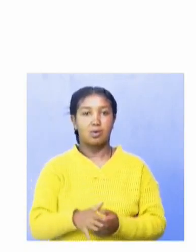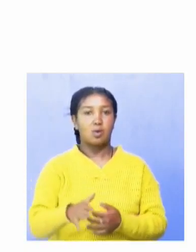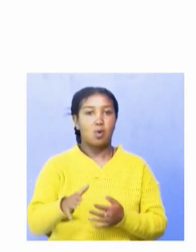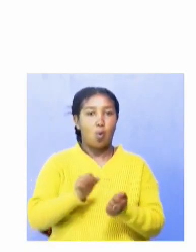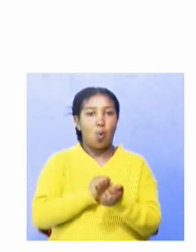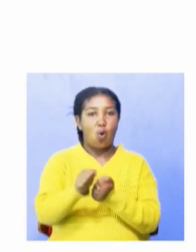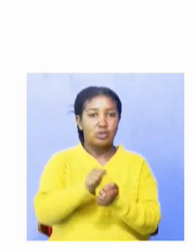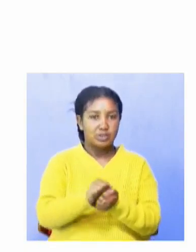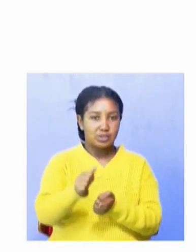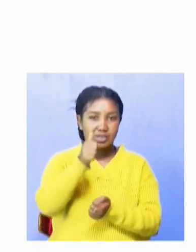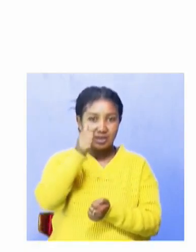his clothes